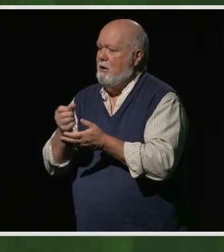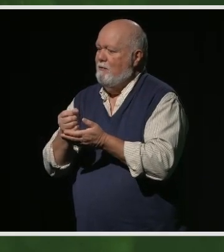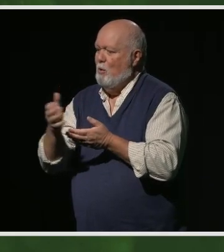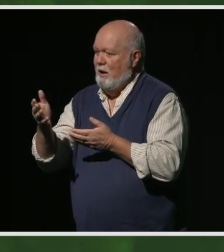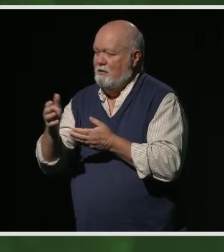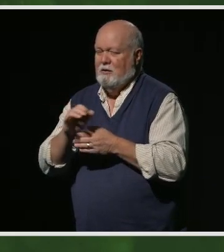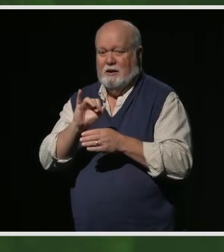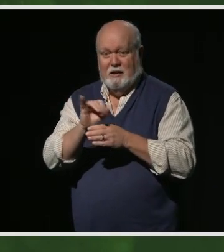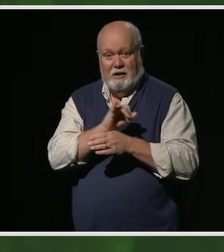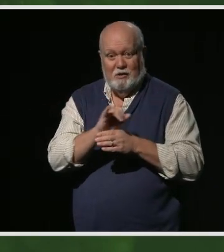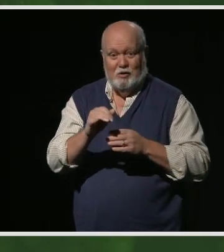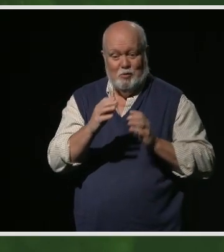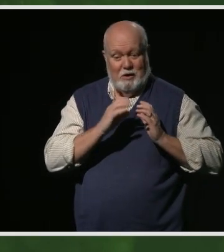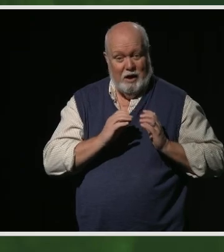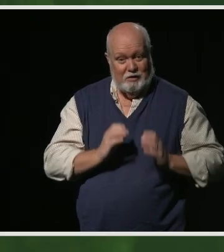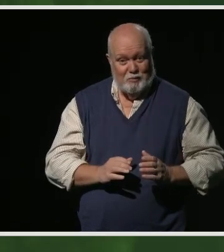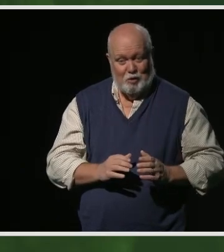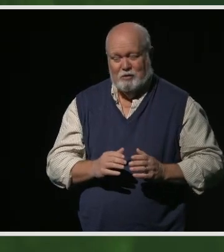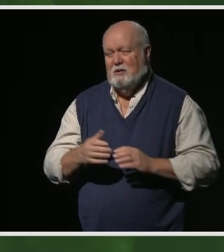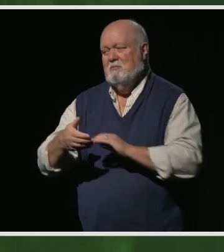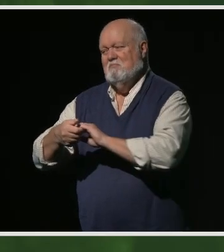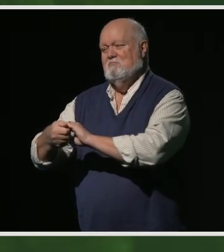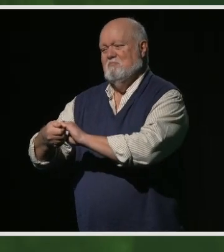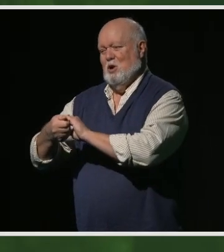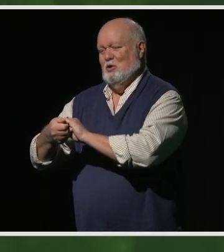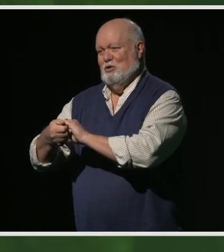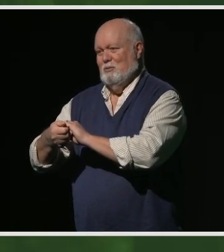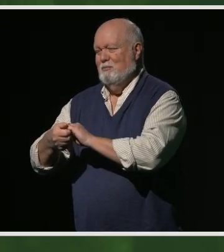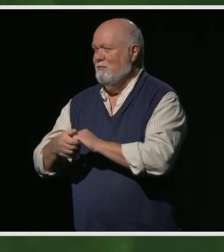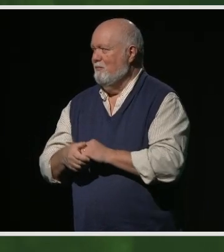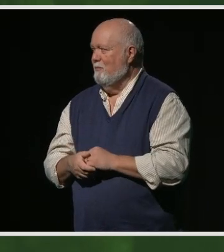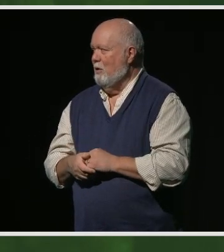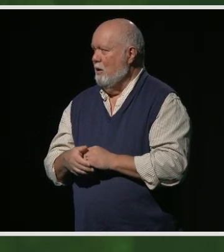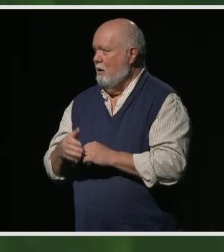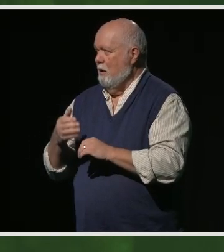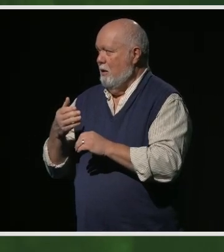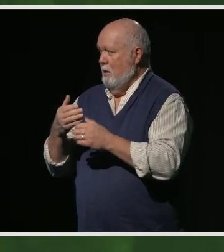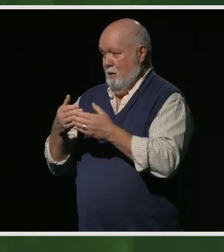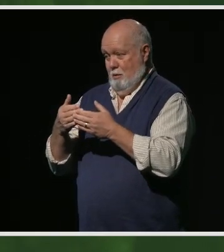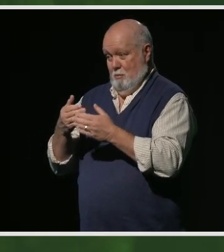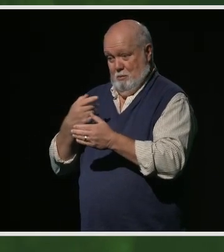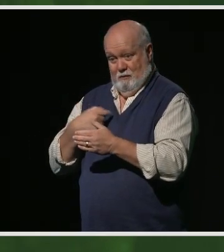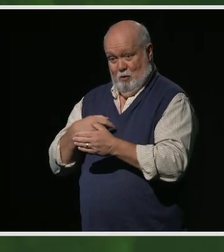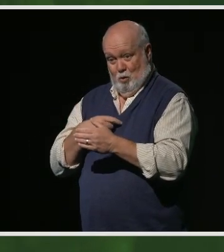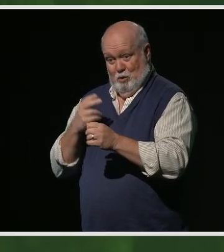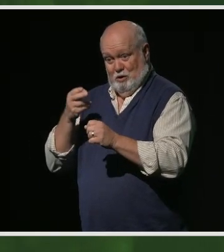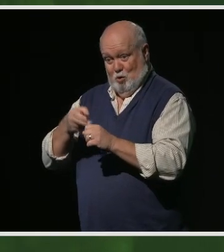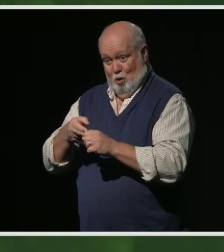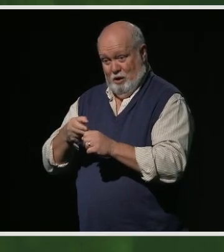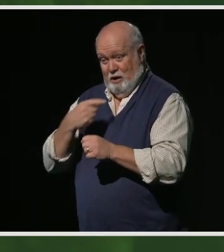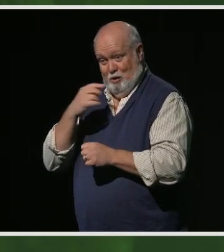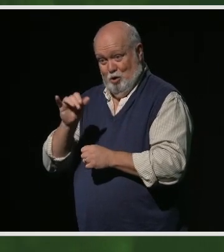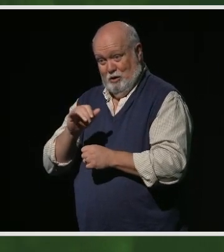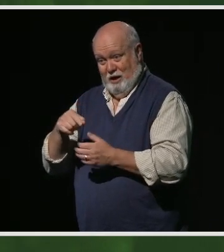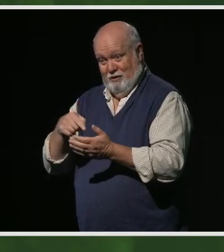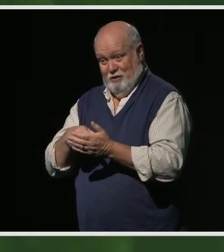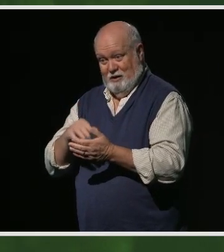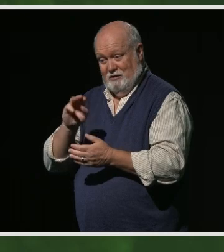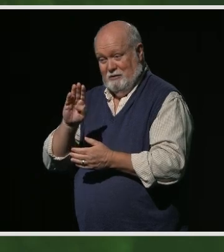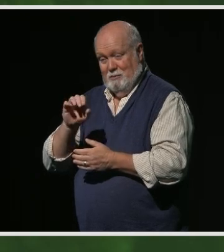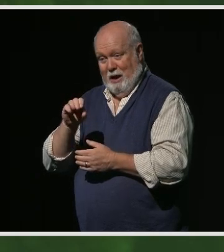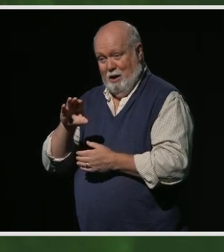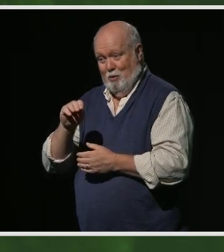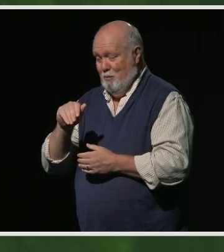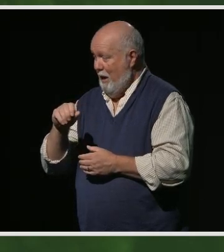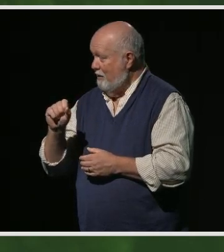and strategic partnerships. Before we joined the program, this is what our biomass supply chain looked like. We were working with